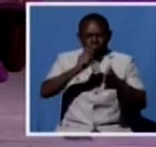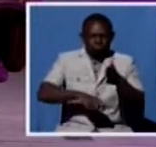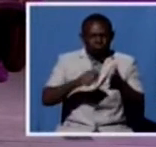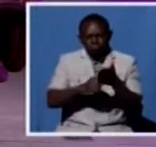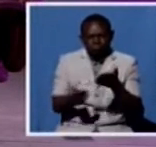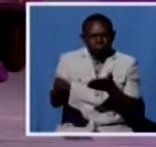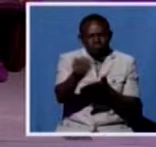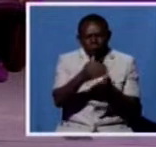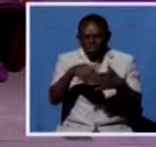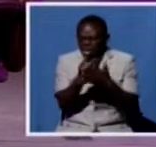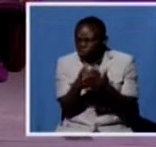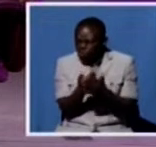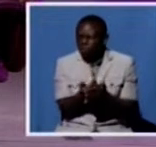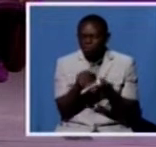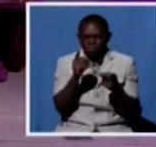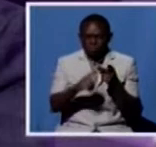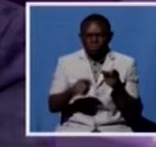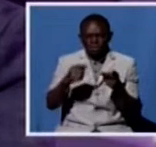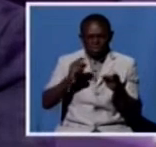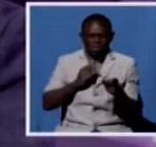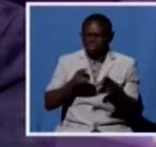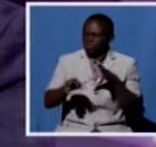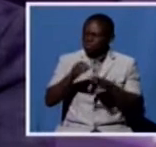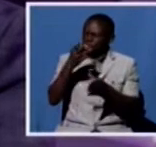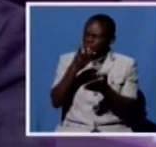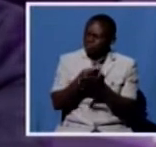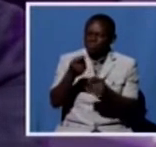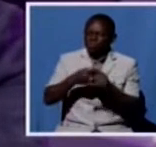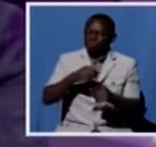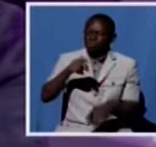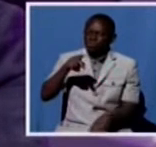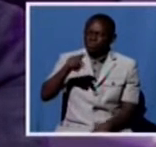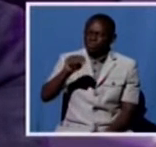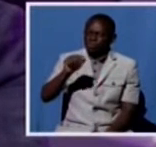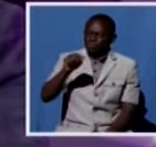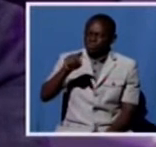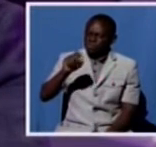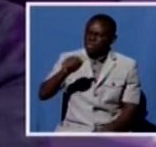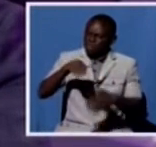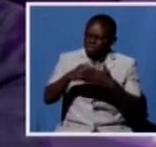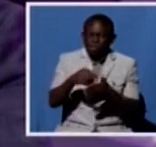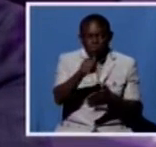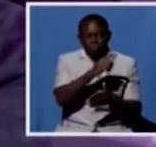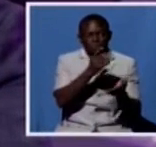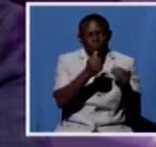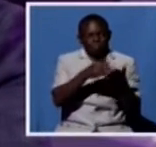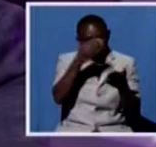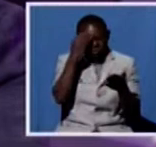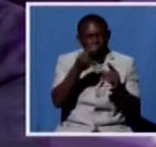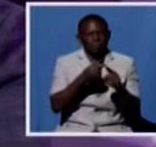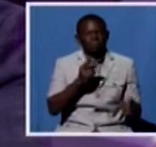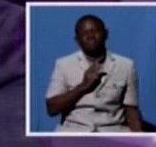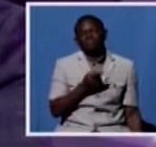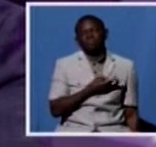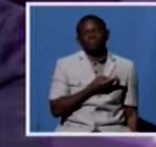a pension fund. And they are saying that these are things that we need to look at. And so we'll